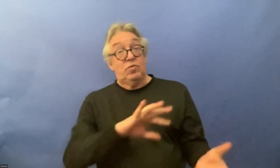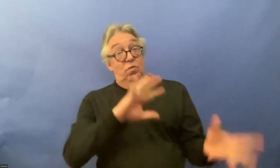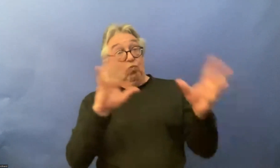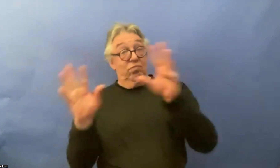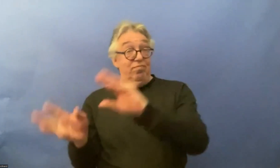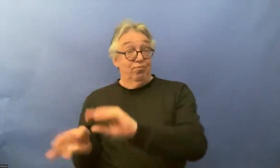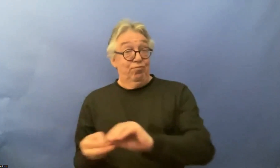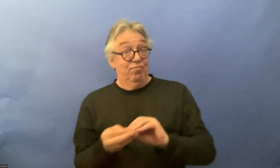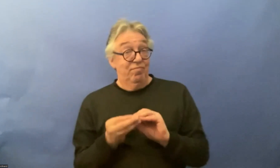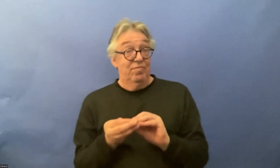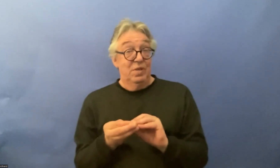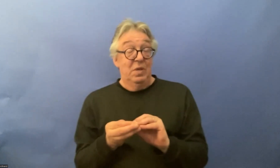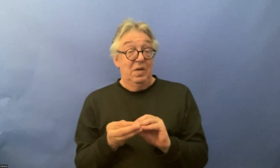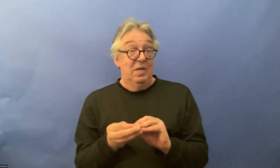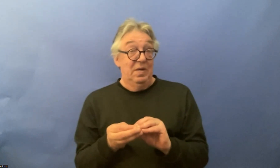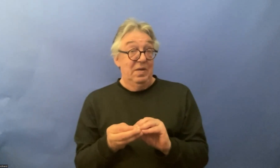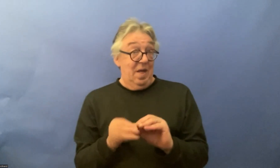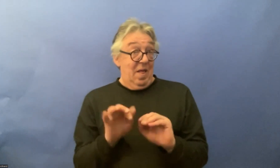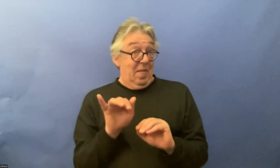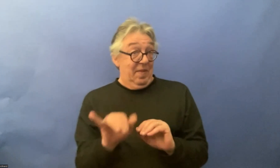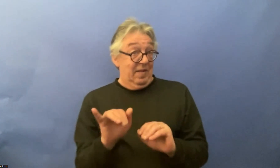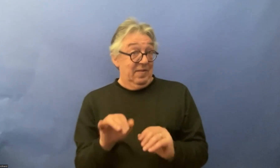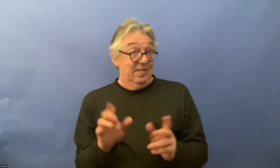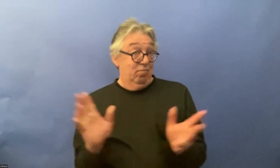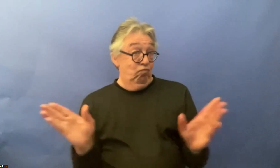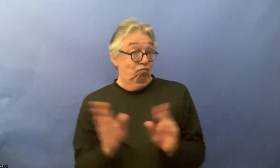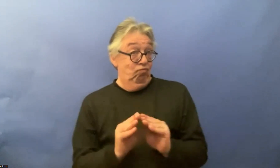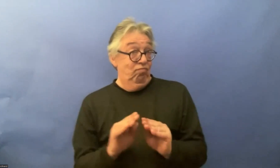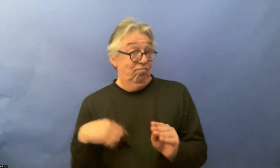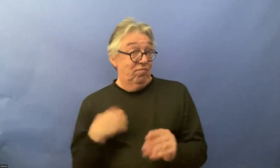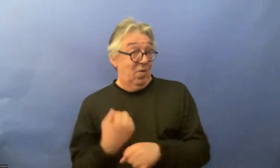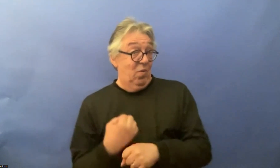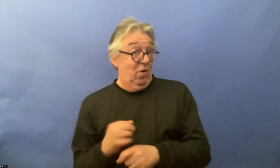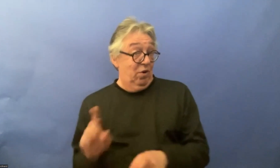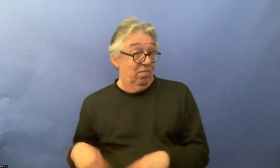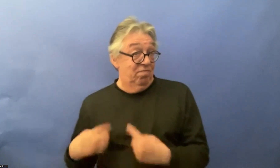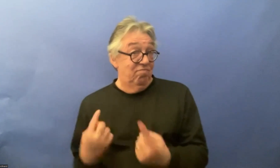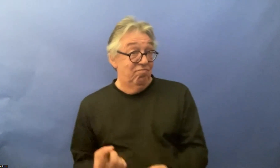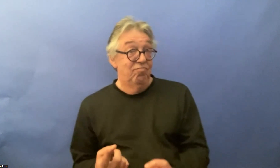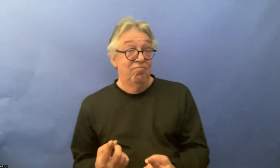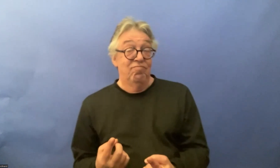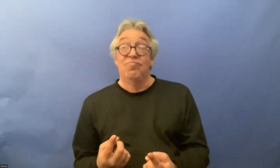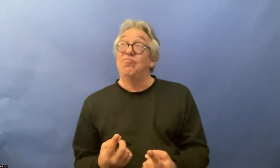of the different works that we have been pushing on over the past couple of